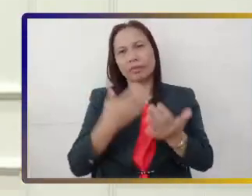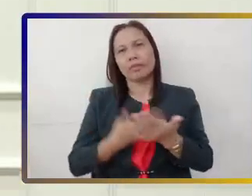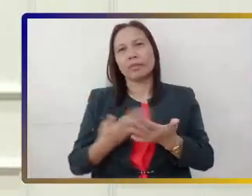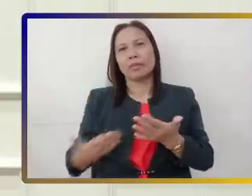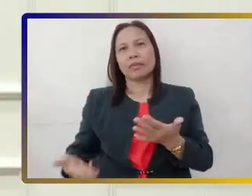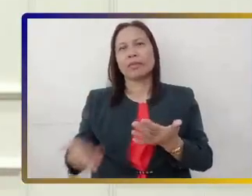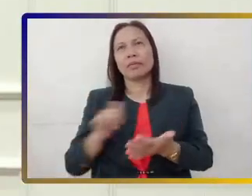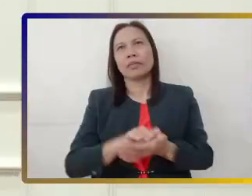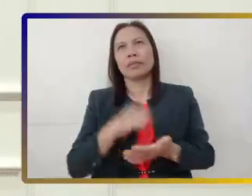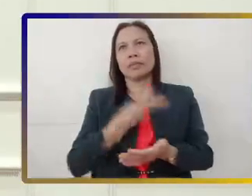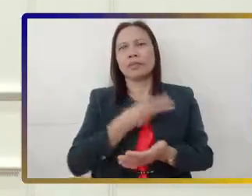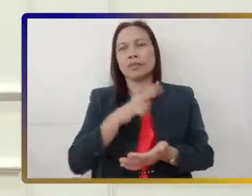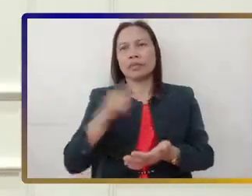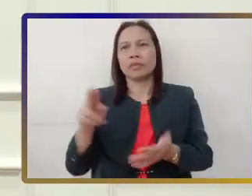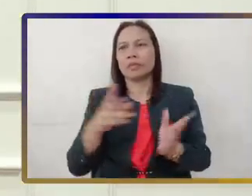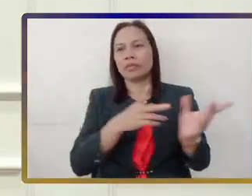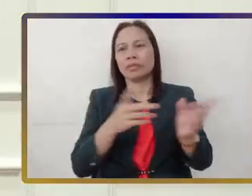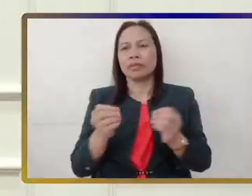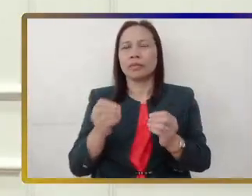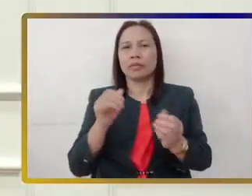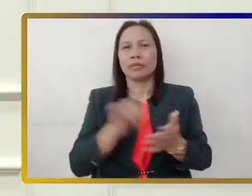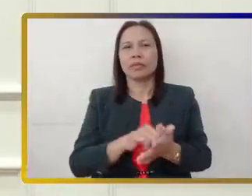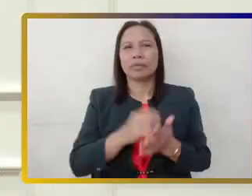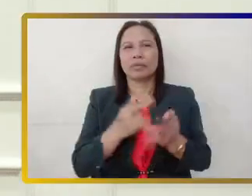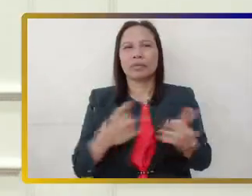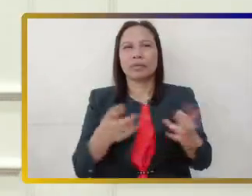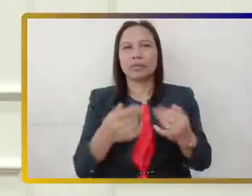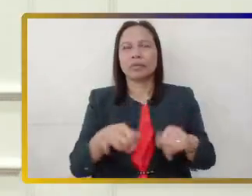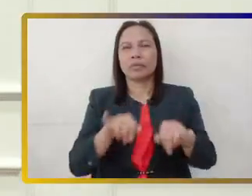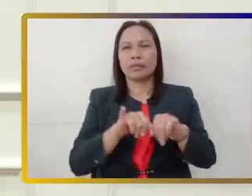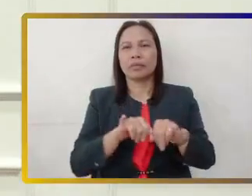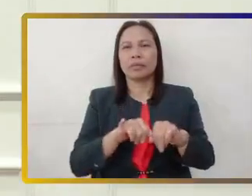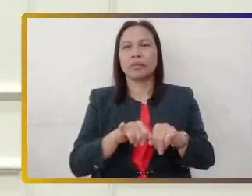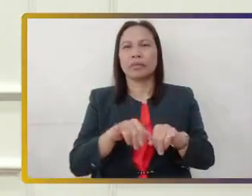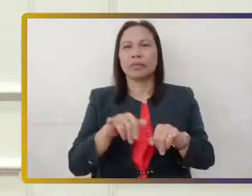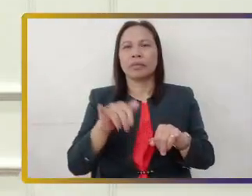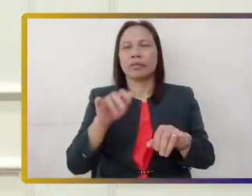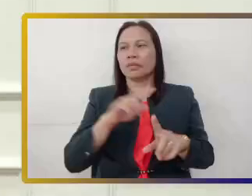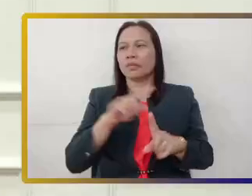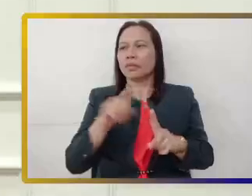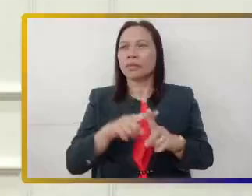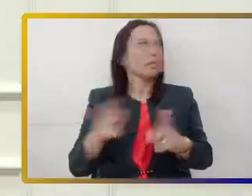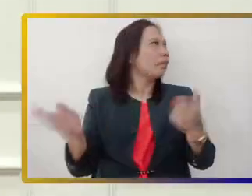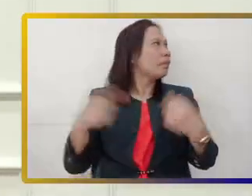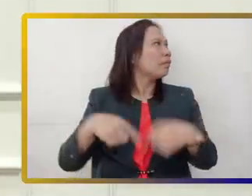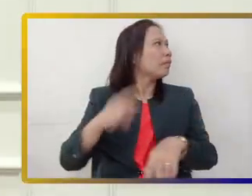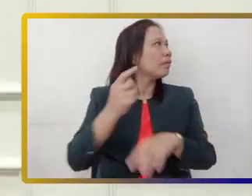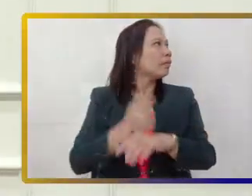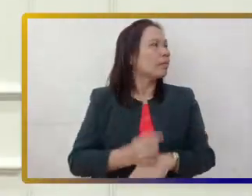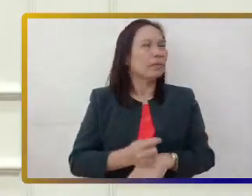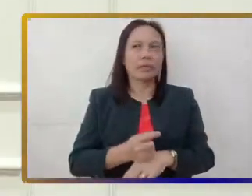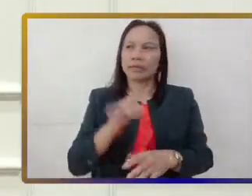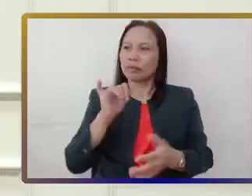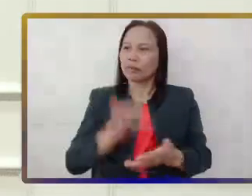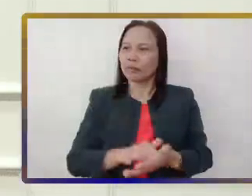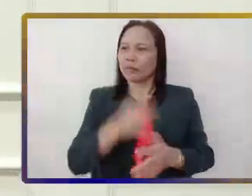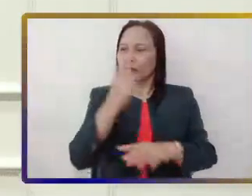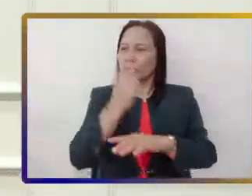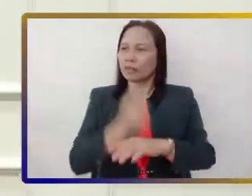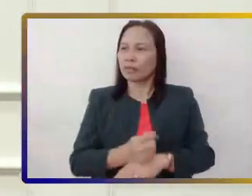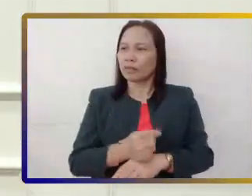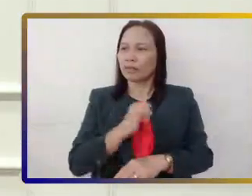now that is very important When it comes to traditions is